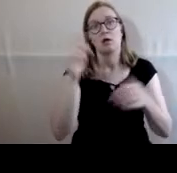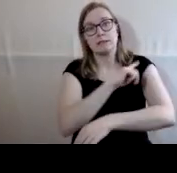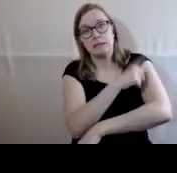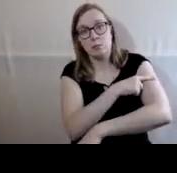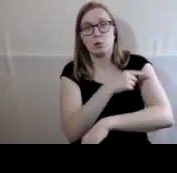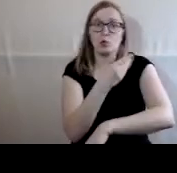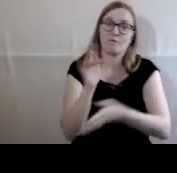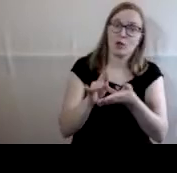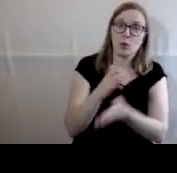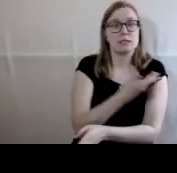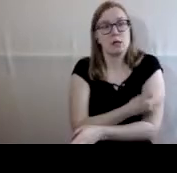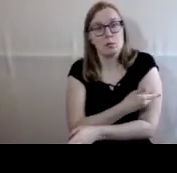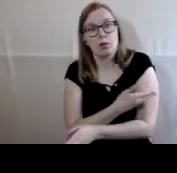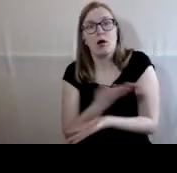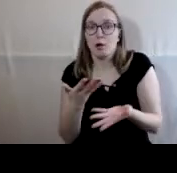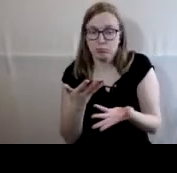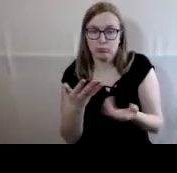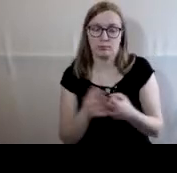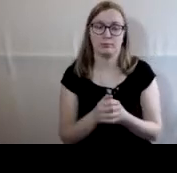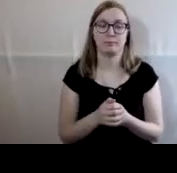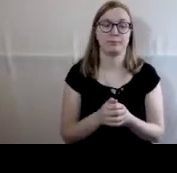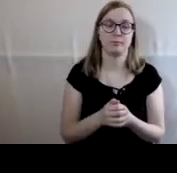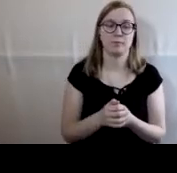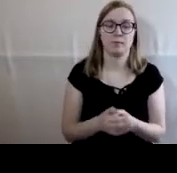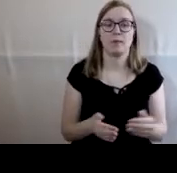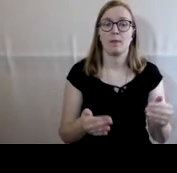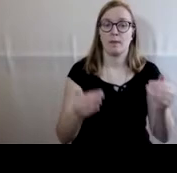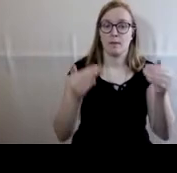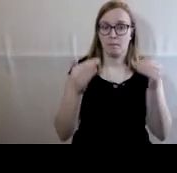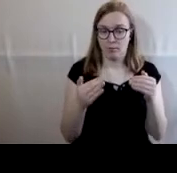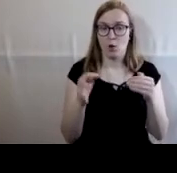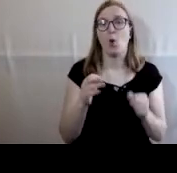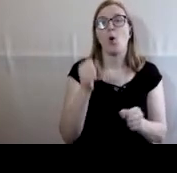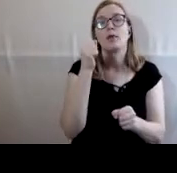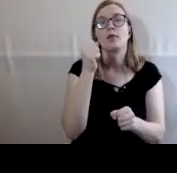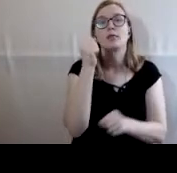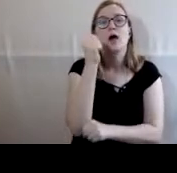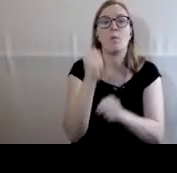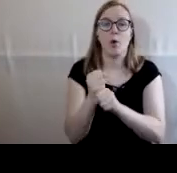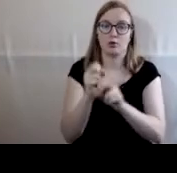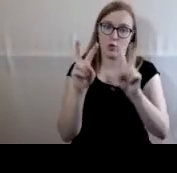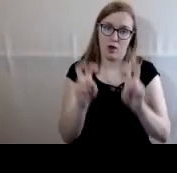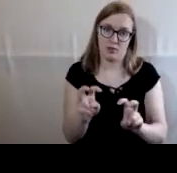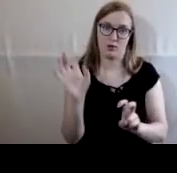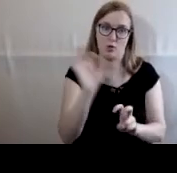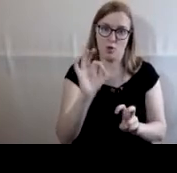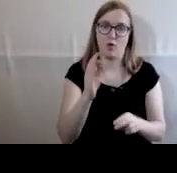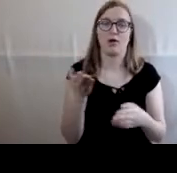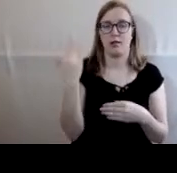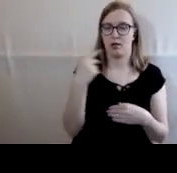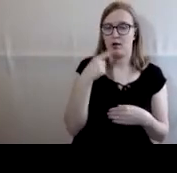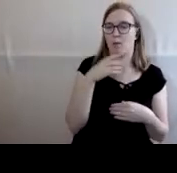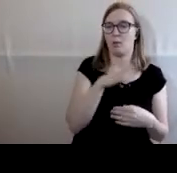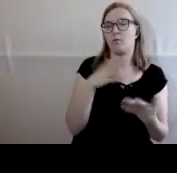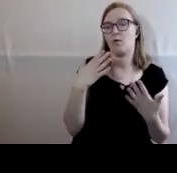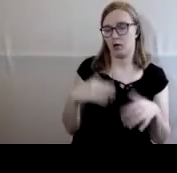Then there's the workforce analysis. That's what, I guess, the teacher's capabilities. We talked about this earlier. If